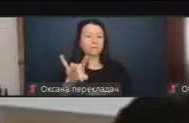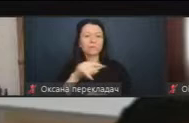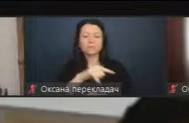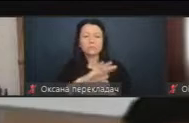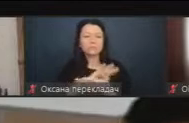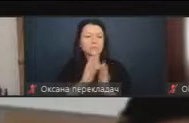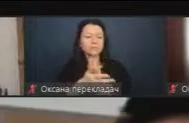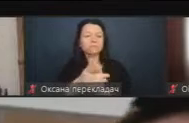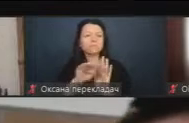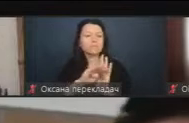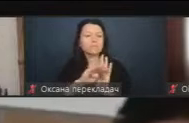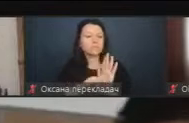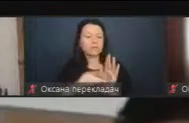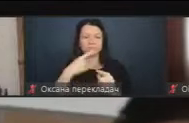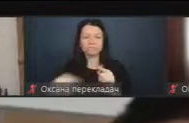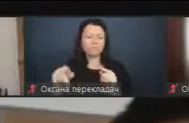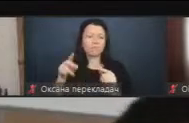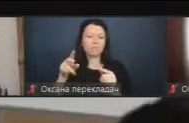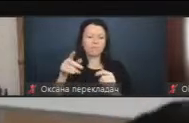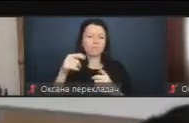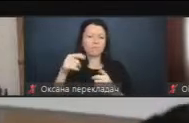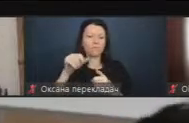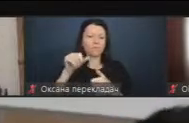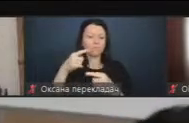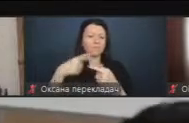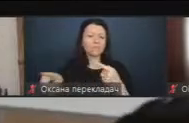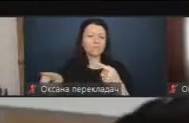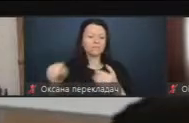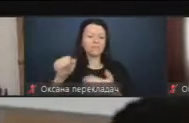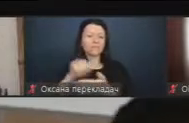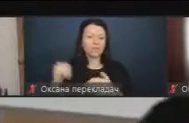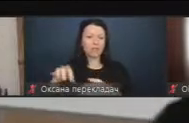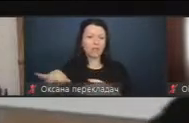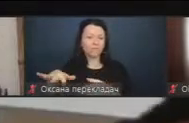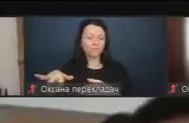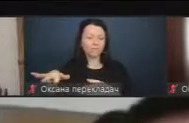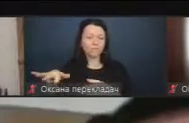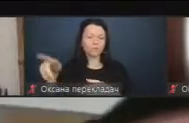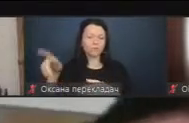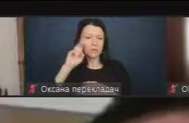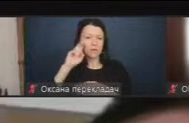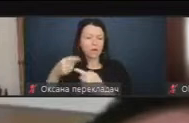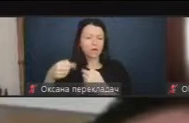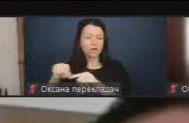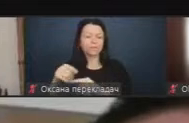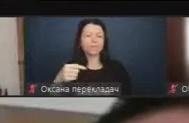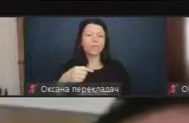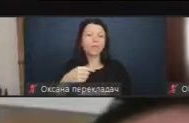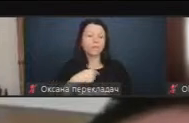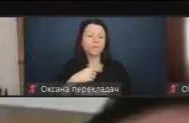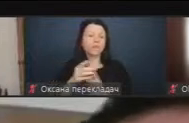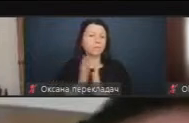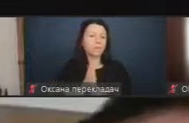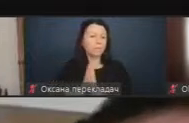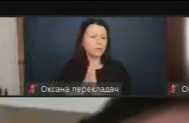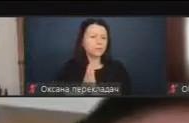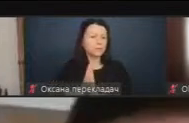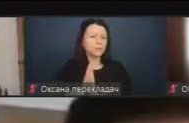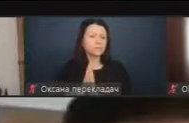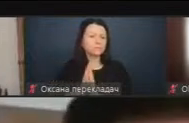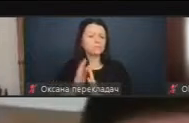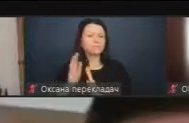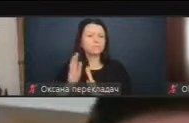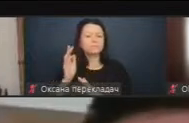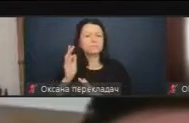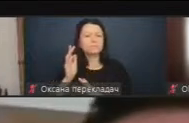And then maybe because I have been asked just to speak for a very short amount of time today, maybe just one final thing that